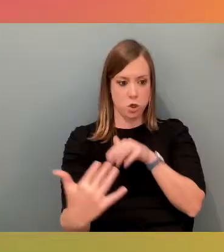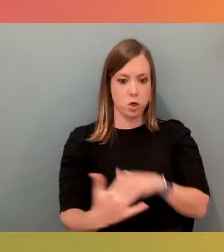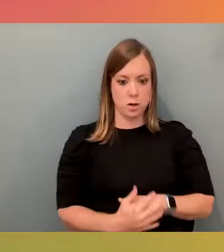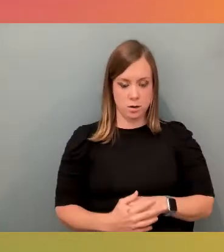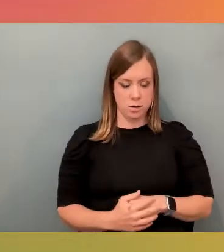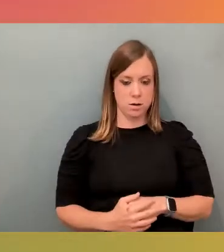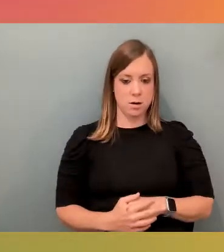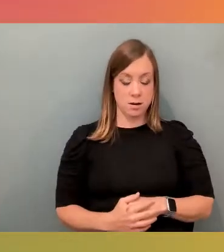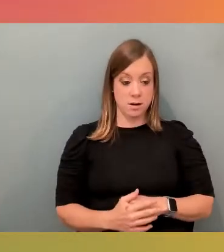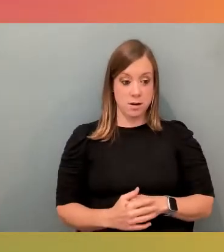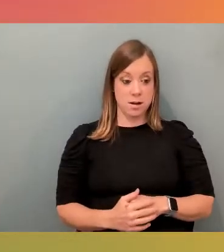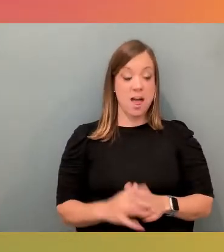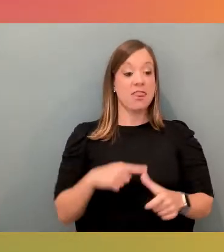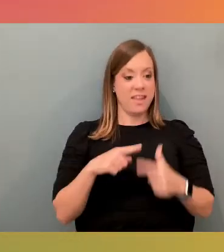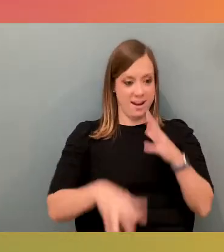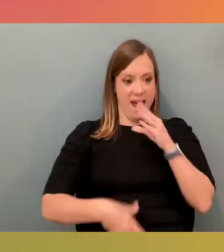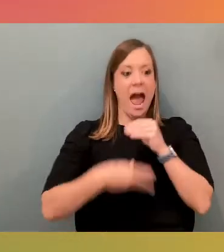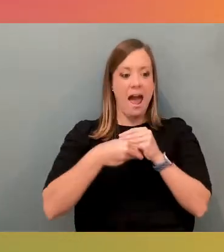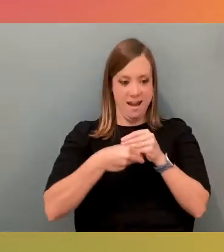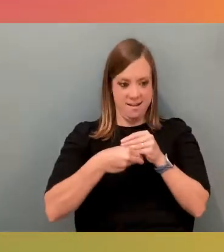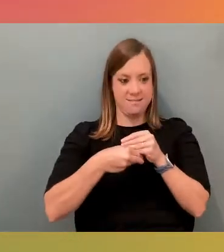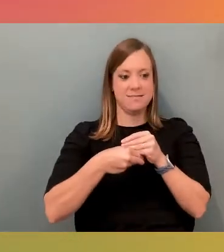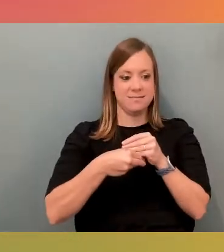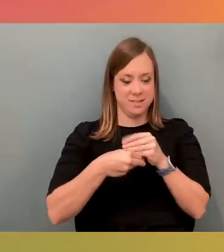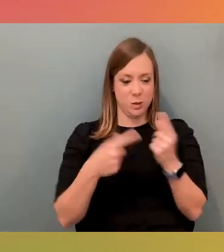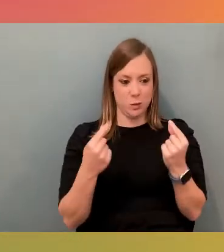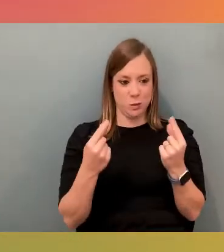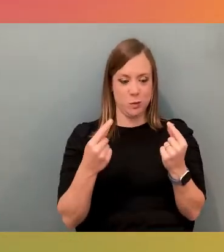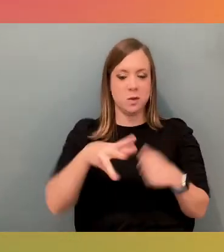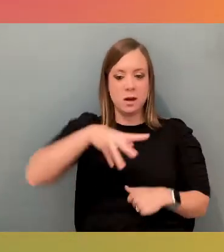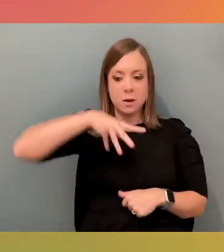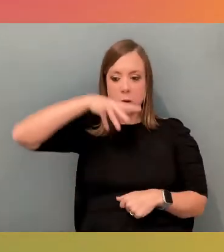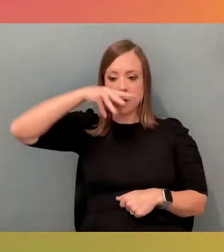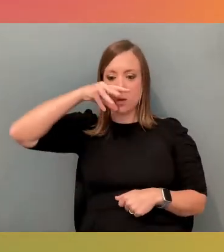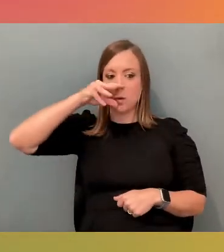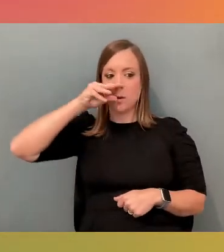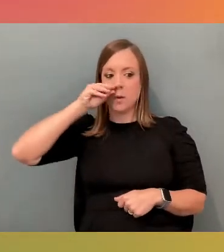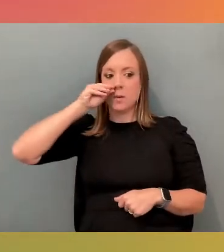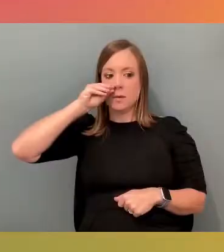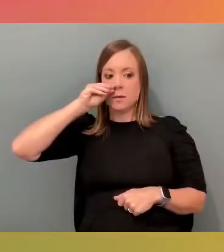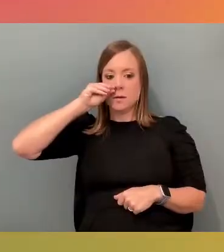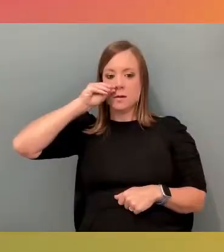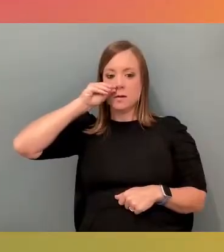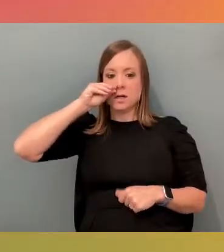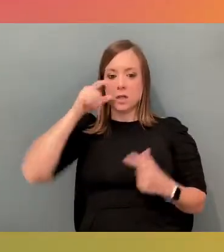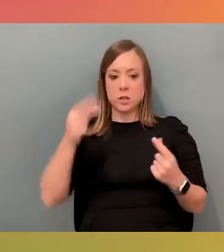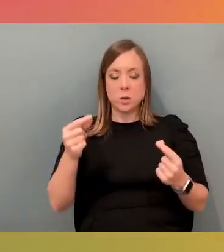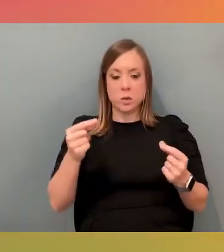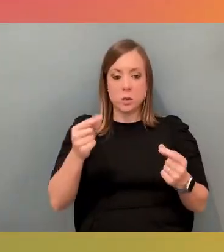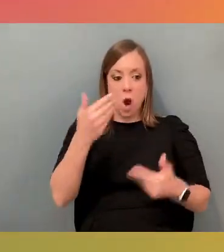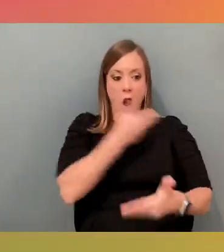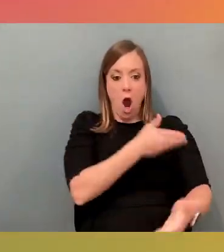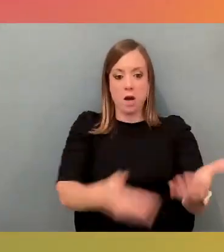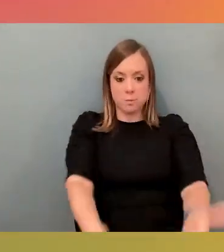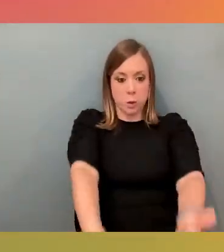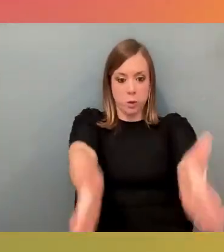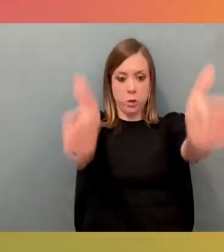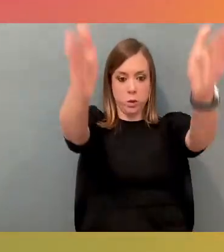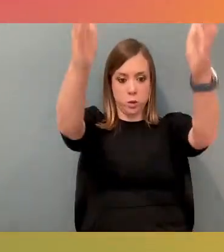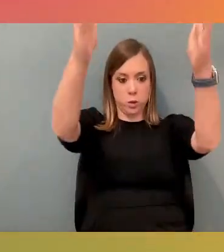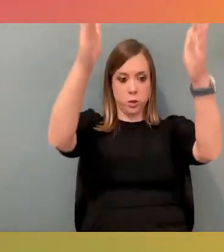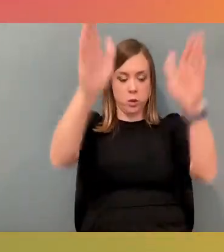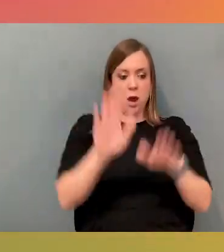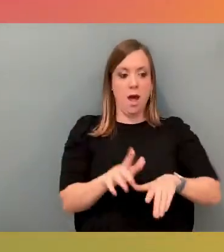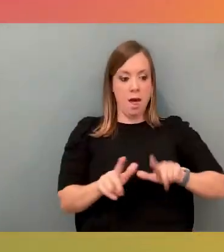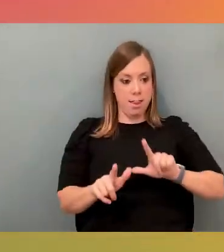Getting ready to add on to our sequence. On our next inhale, we're gonna lift the arms and lift that left heel up as we make our way to a high